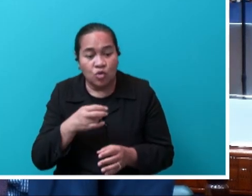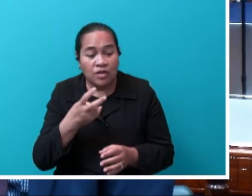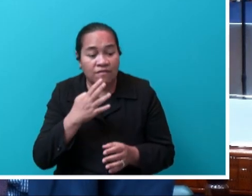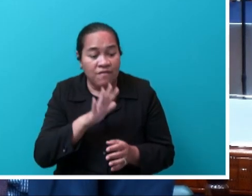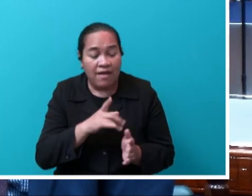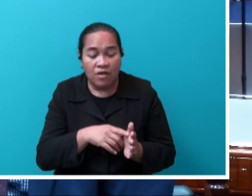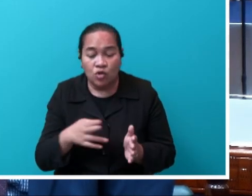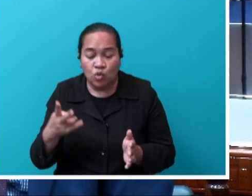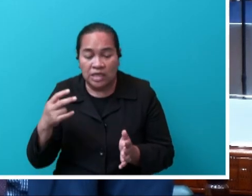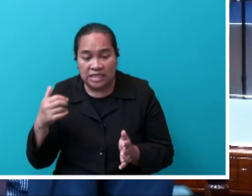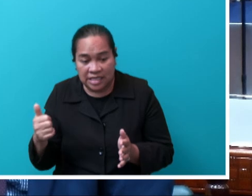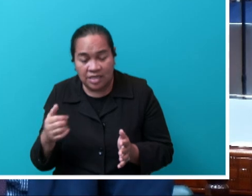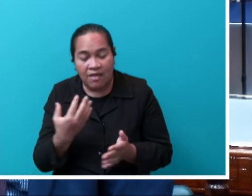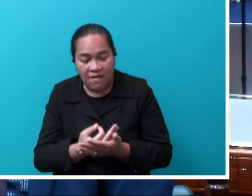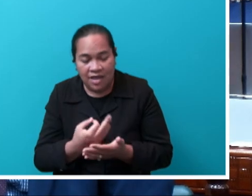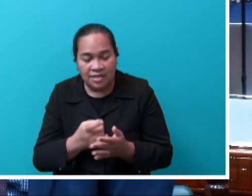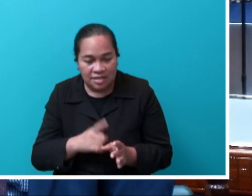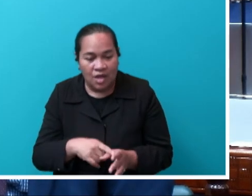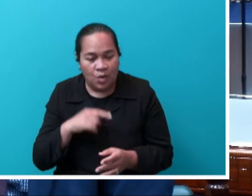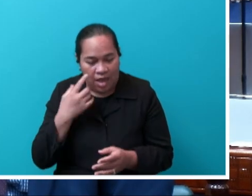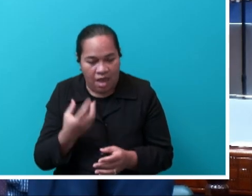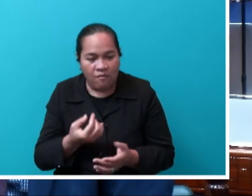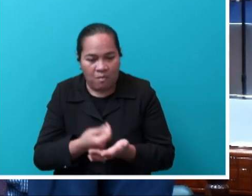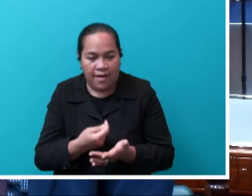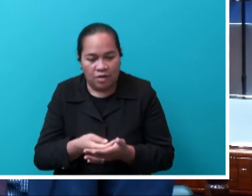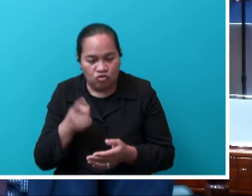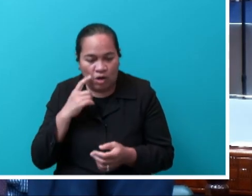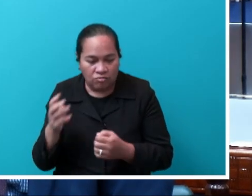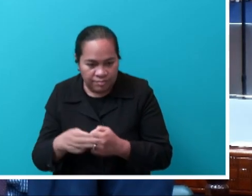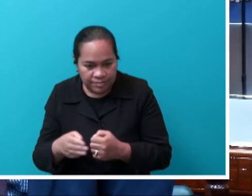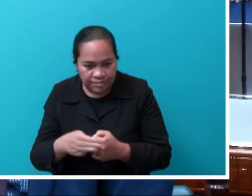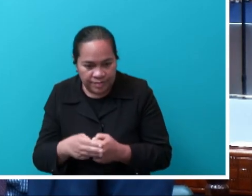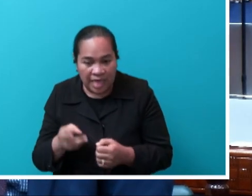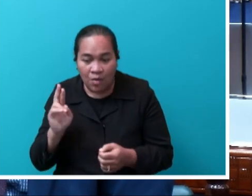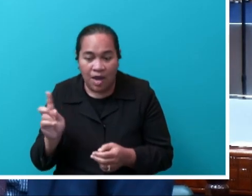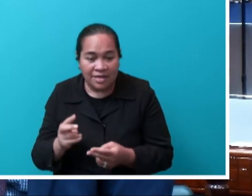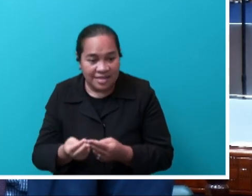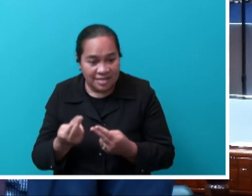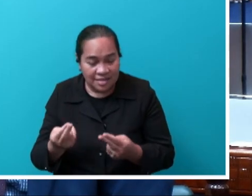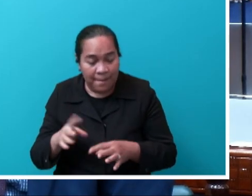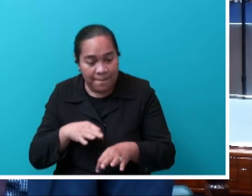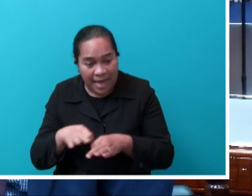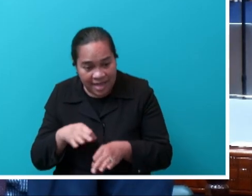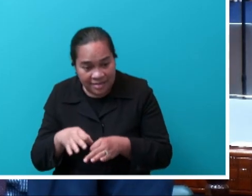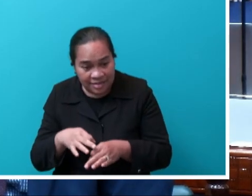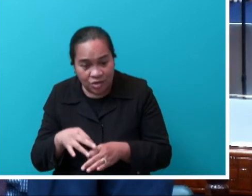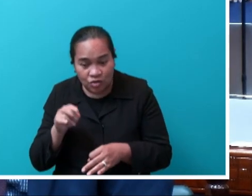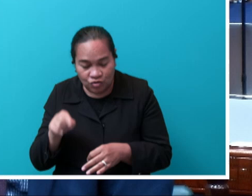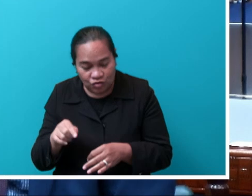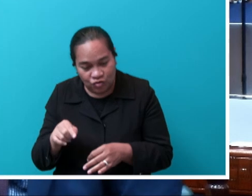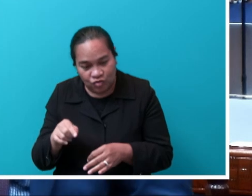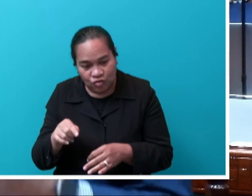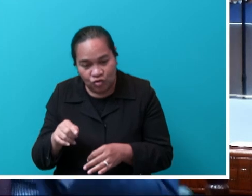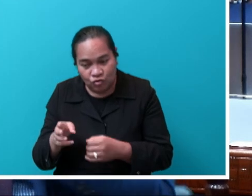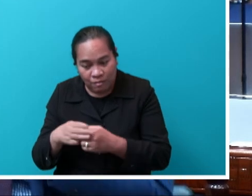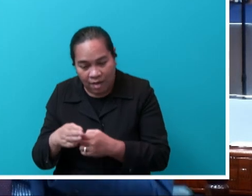2025-26. This means that the necessary resources and plans have been drawn up.